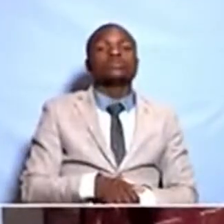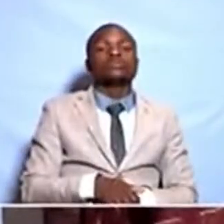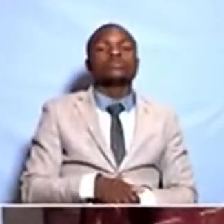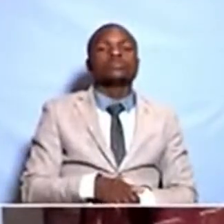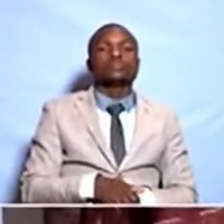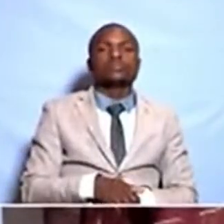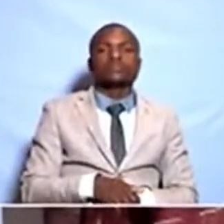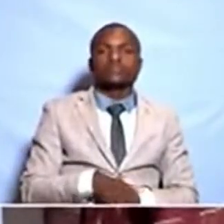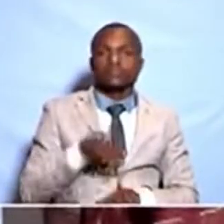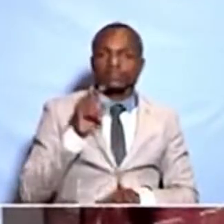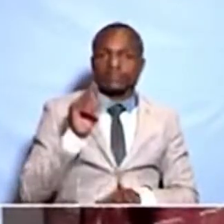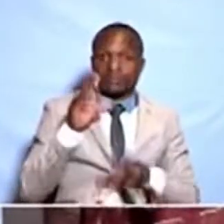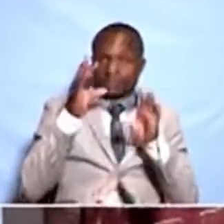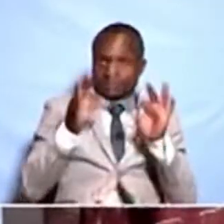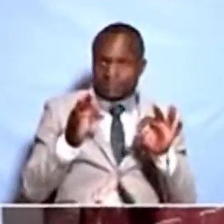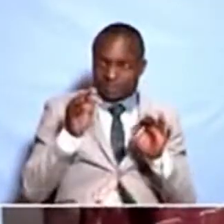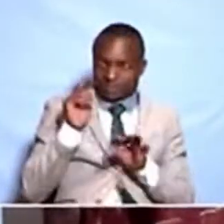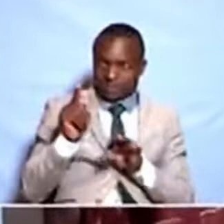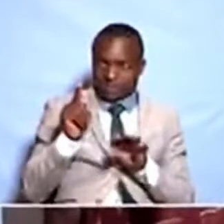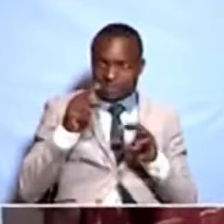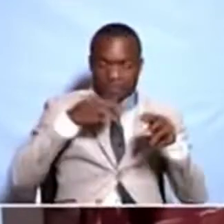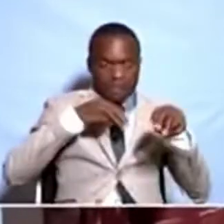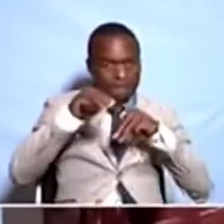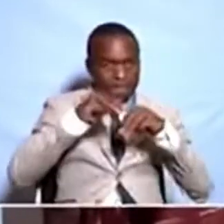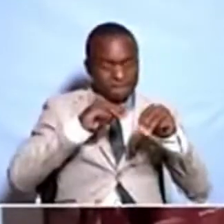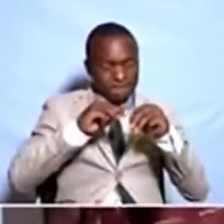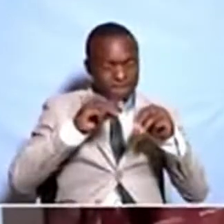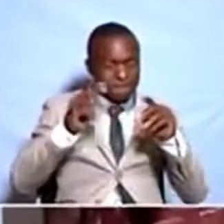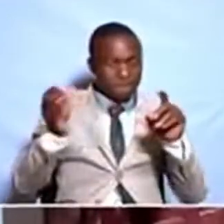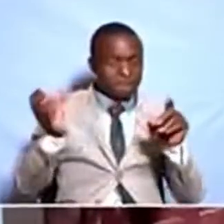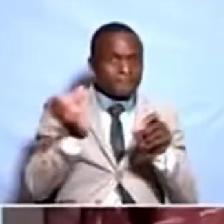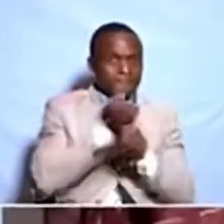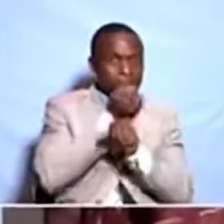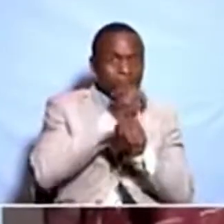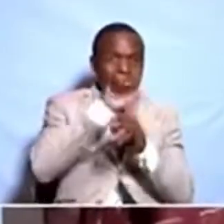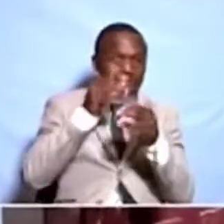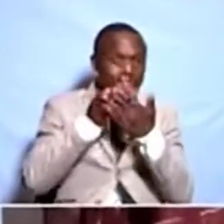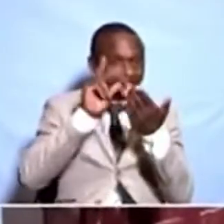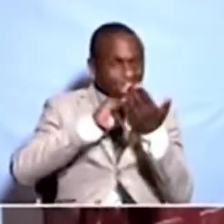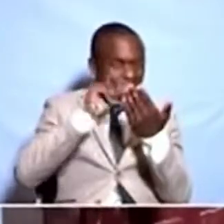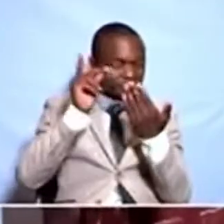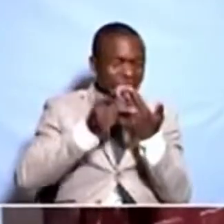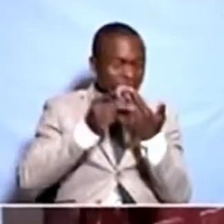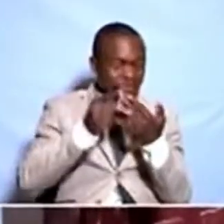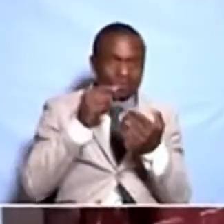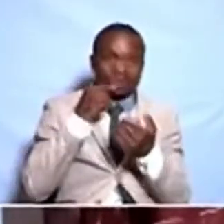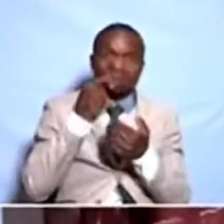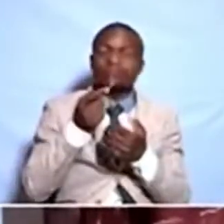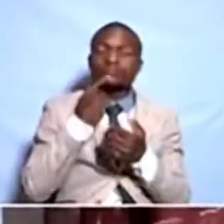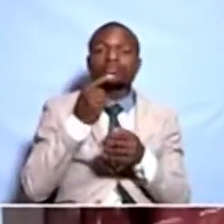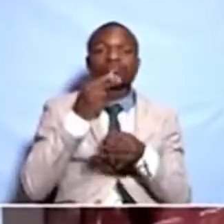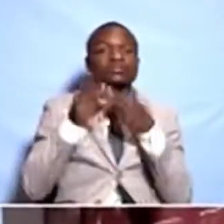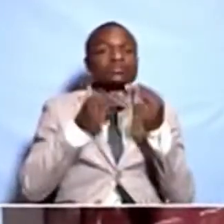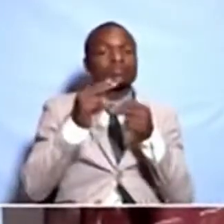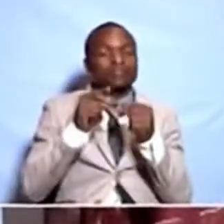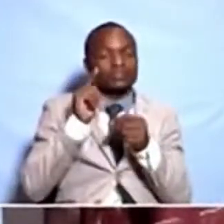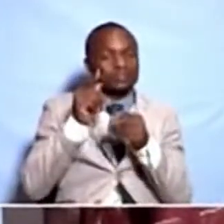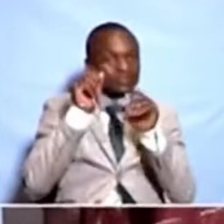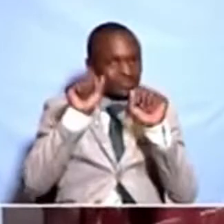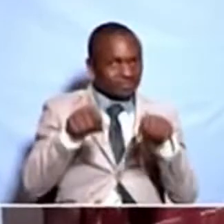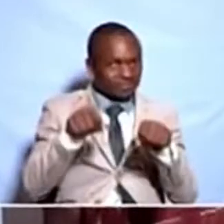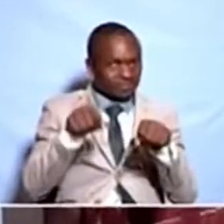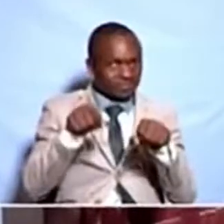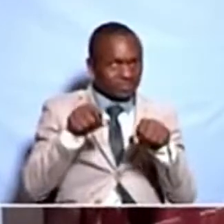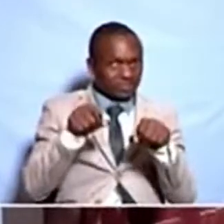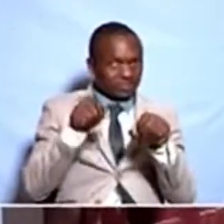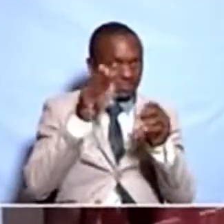you as long as you have managed to acquire all those documents that I've mentioned, then from there you can